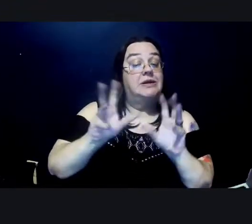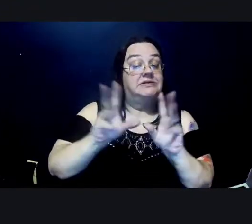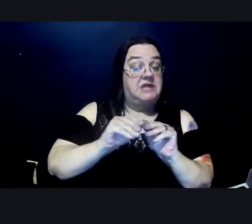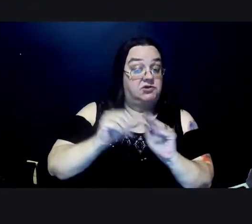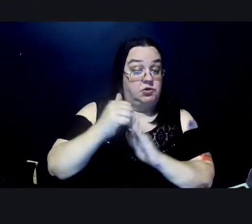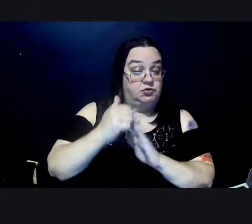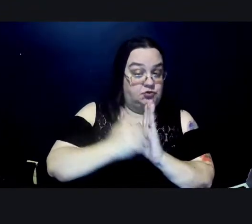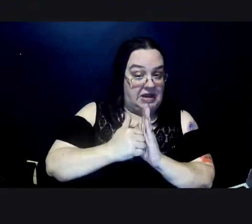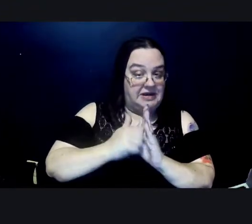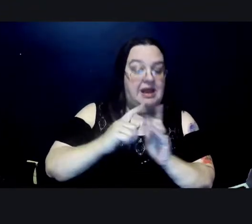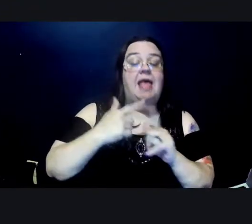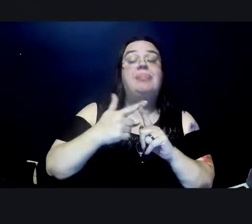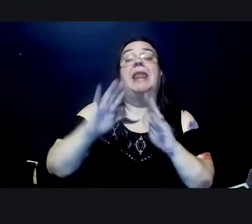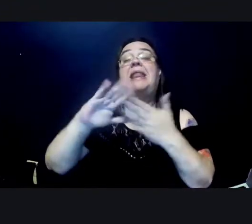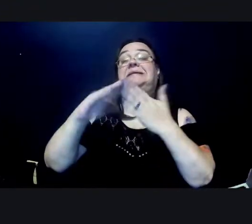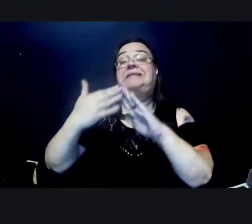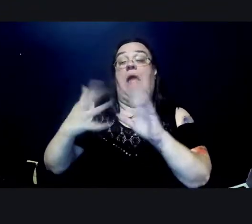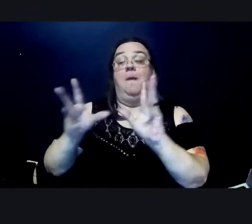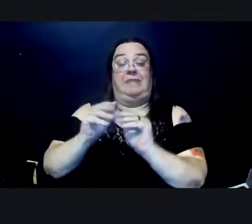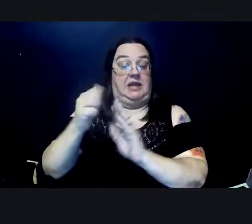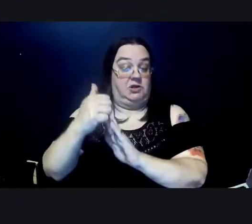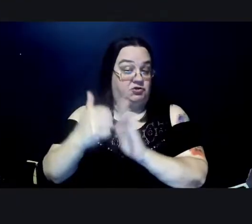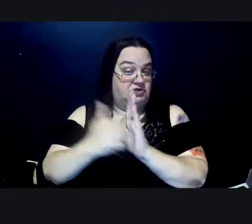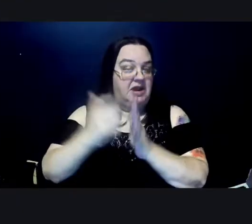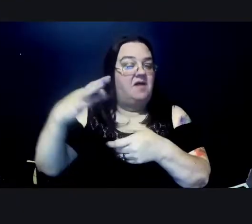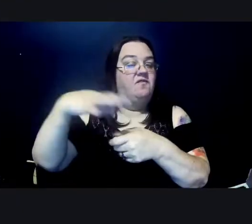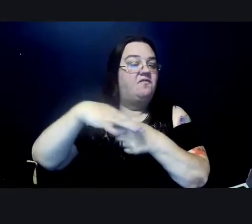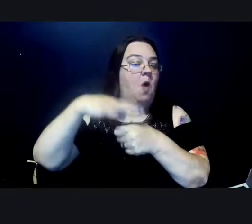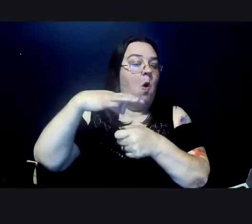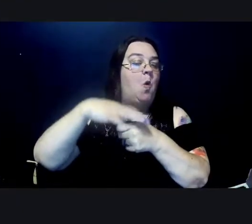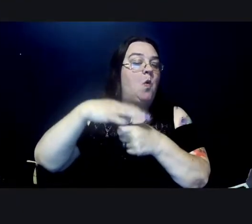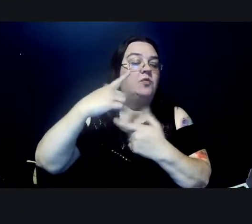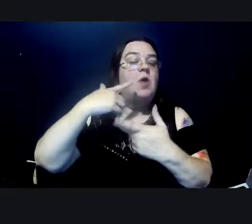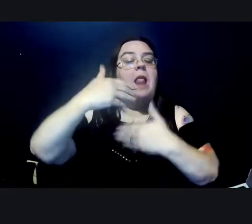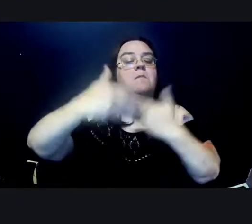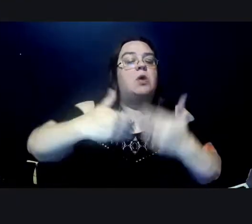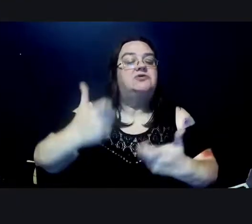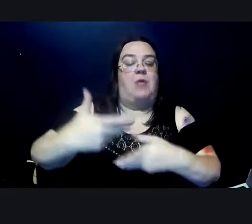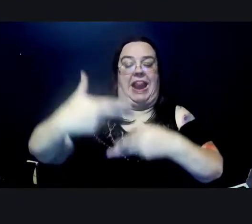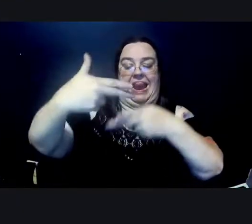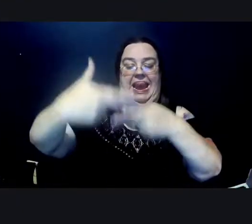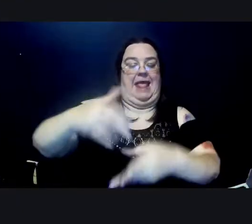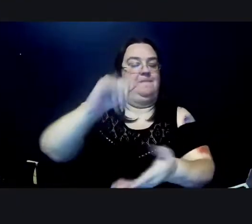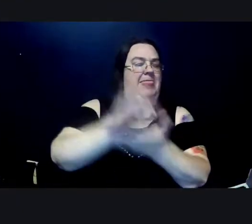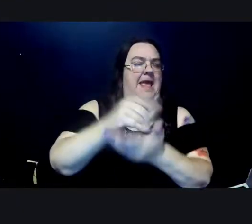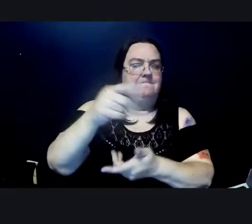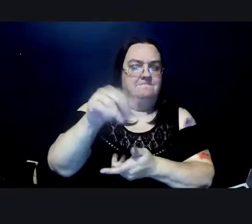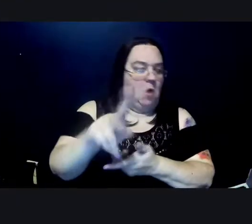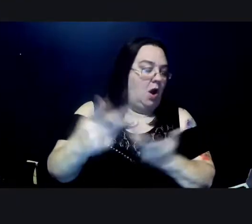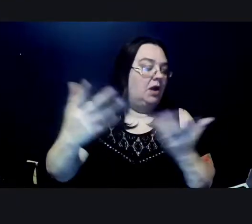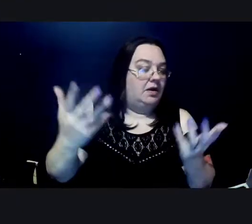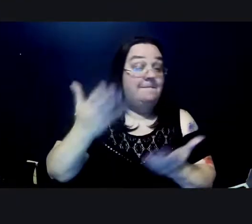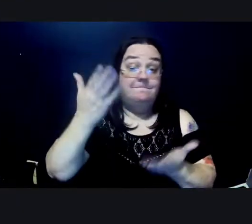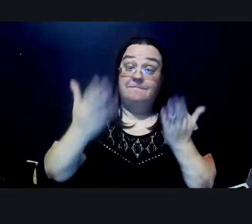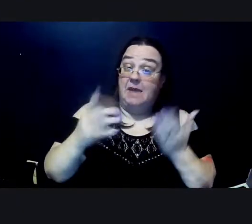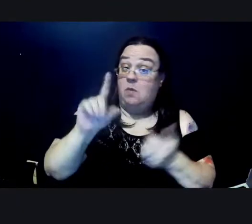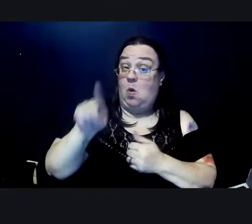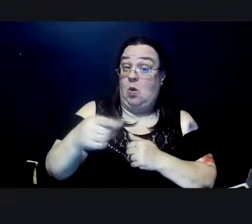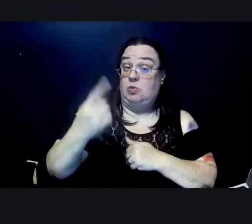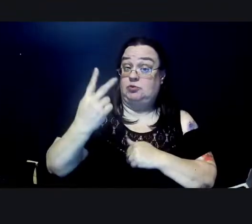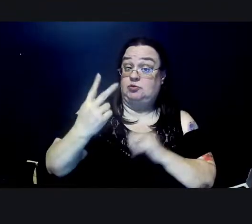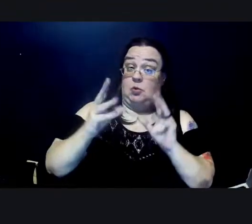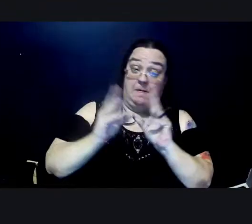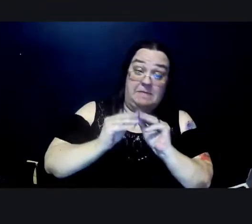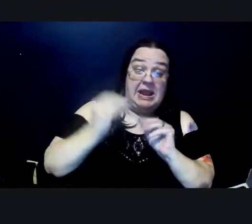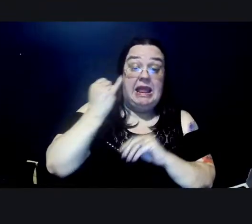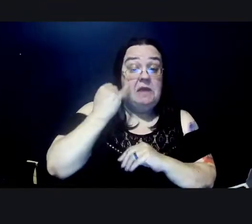vote, a process to name the park. And maybe that's only 2 meetings if we have pretty good